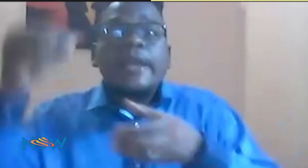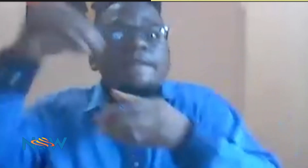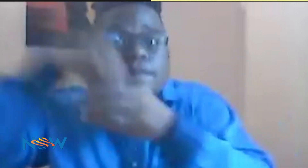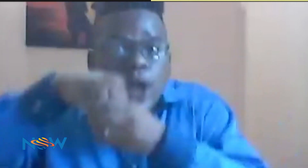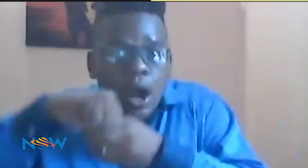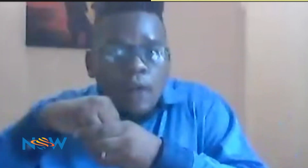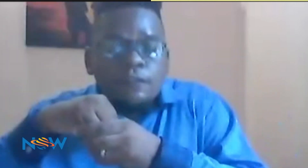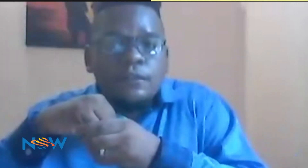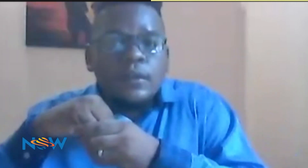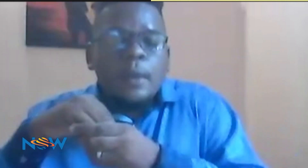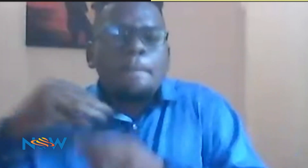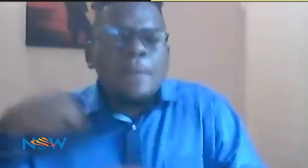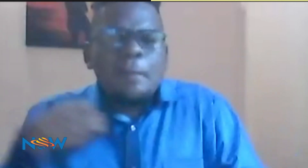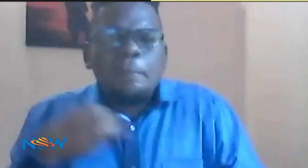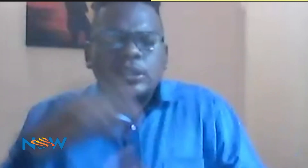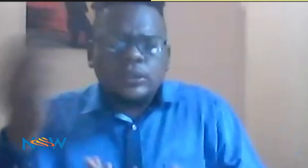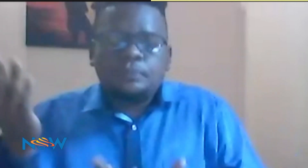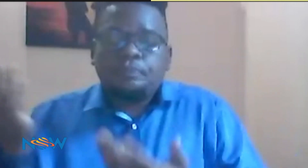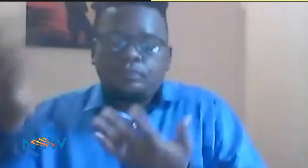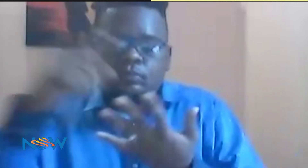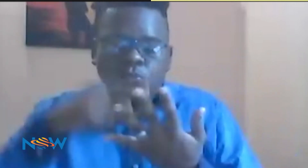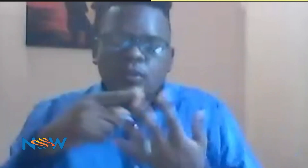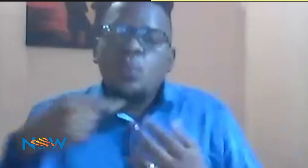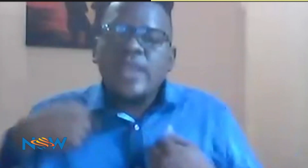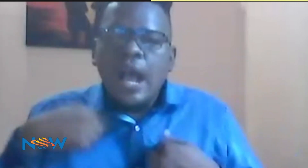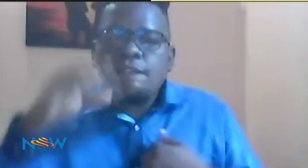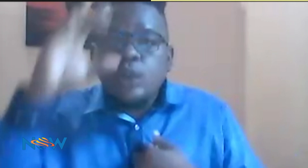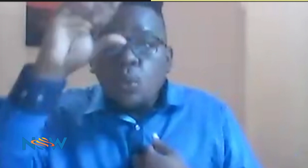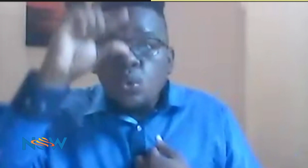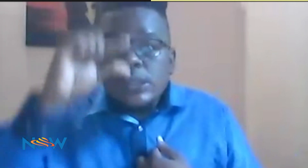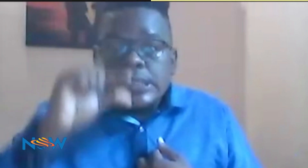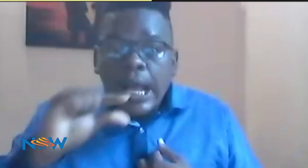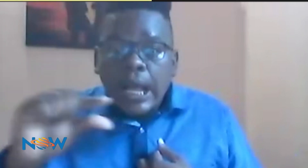you have some qualified deaf individuals who are also involved.